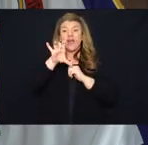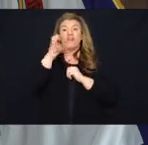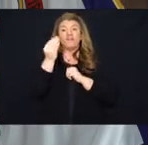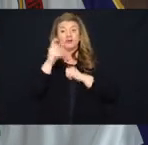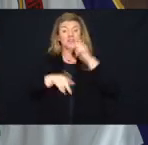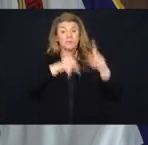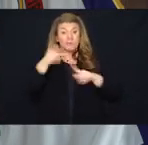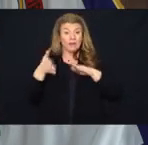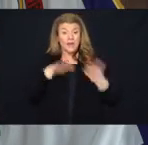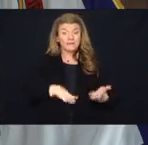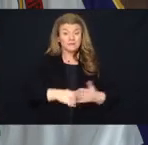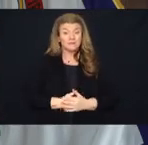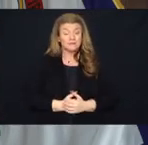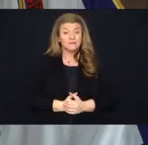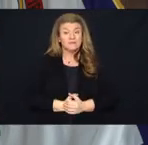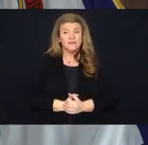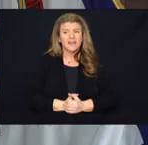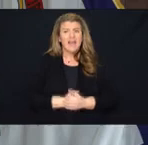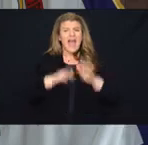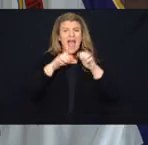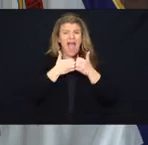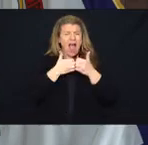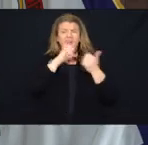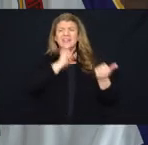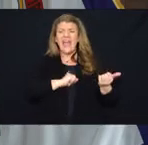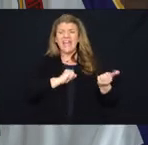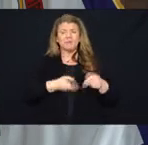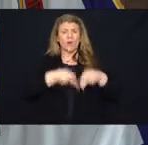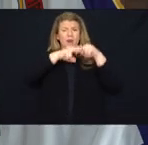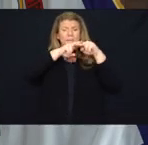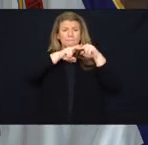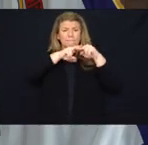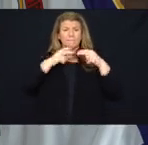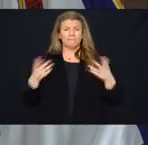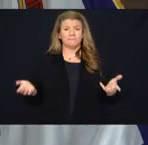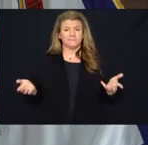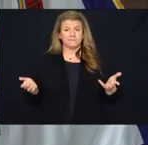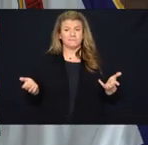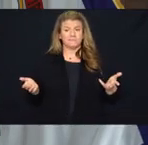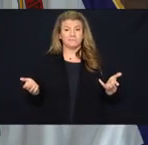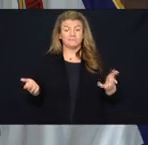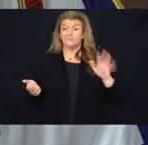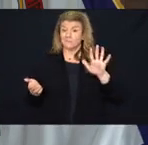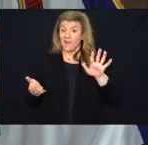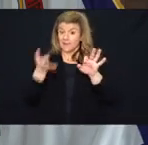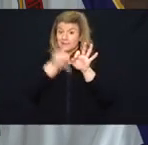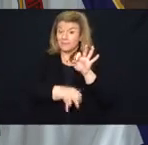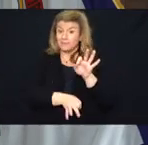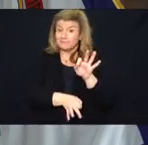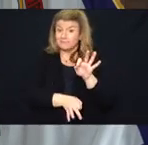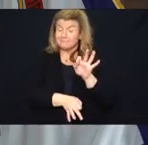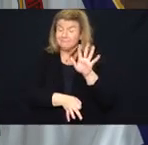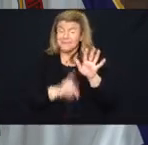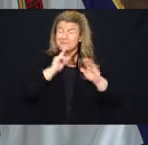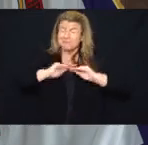5,814 people die. How can the age be going up? And it's just as simple as mud to